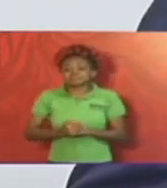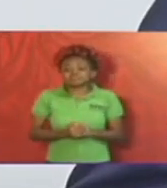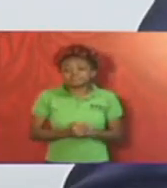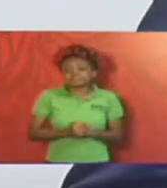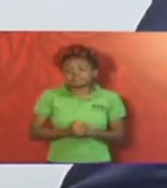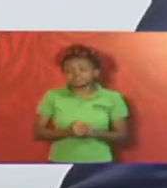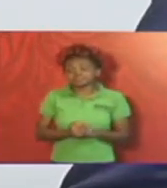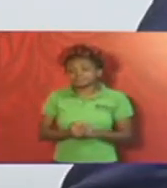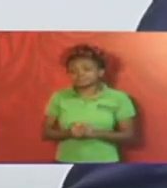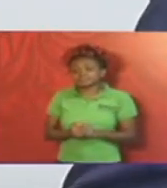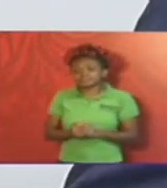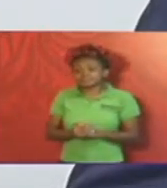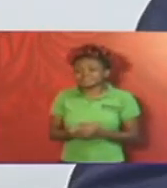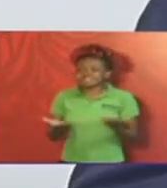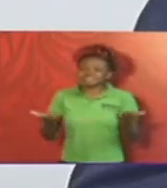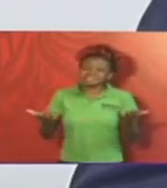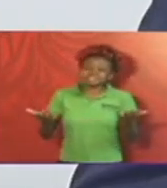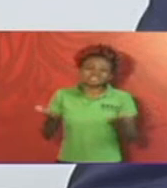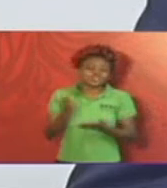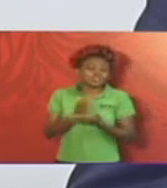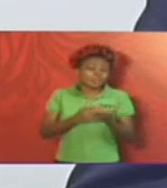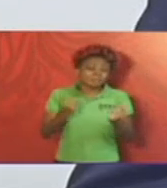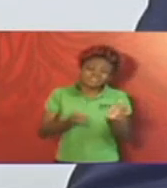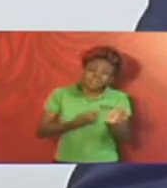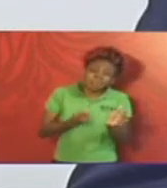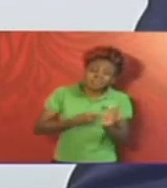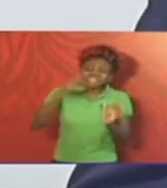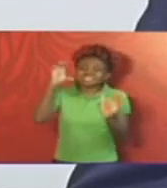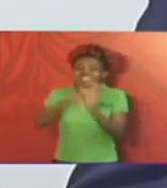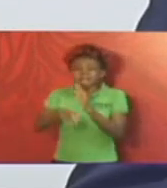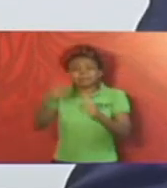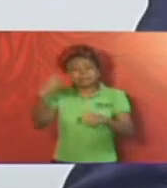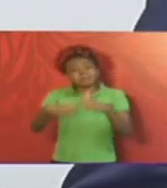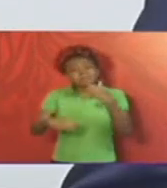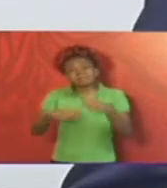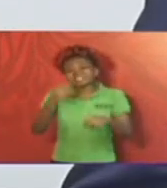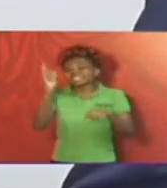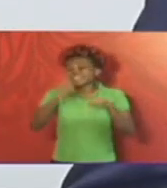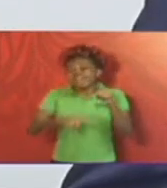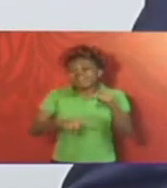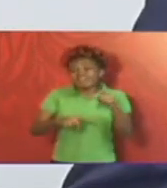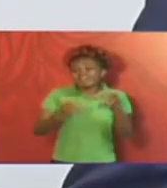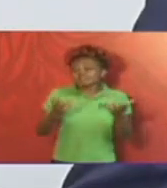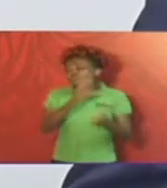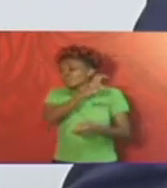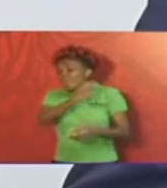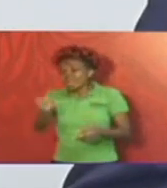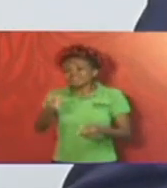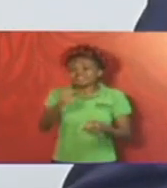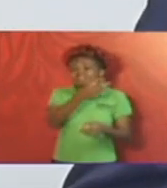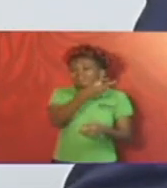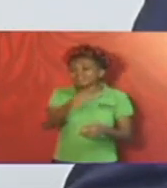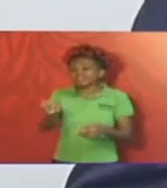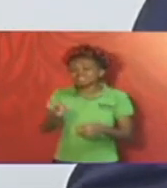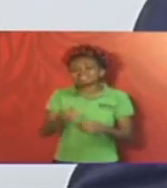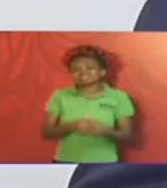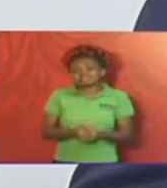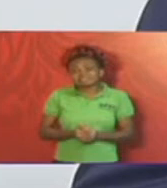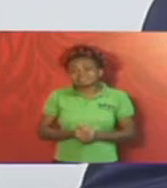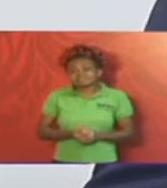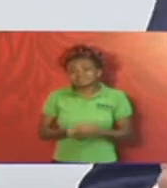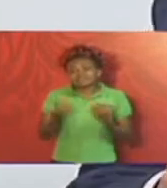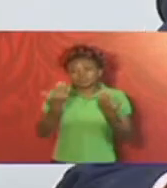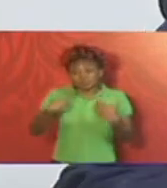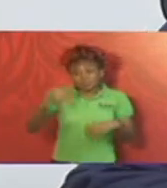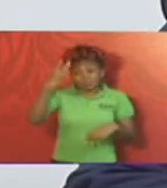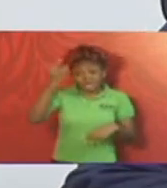where access is an issue, and that is why we are targeting them in a very special way to save their lives.